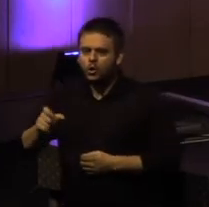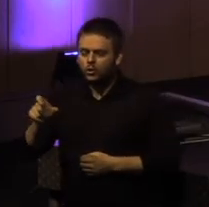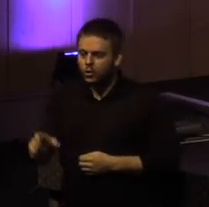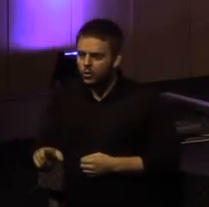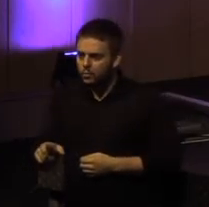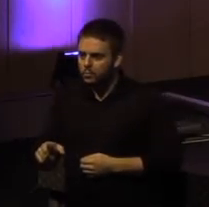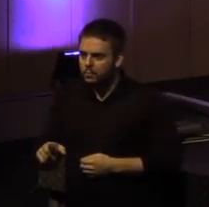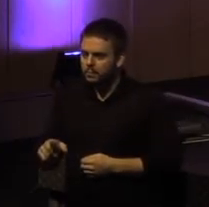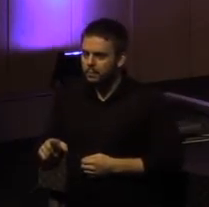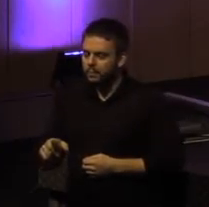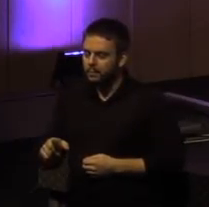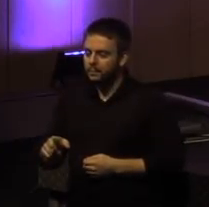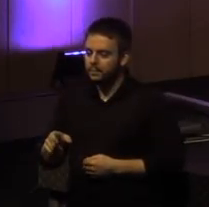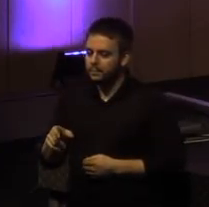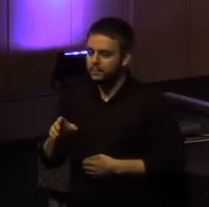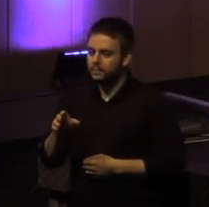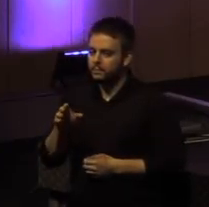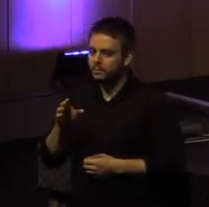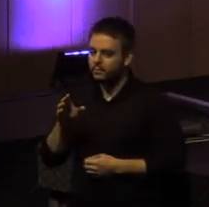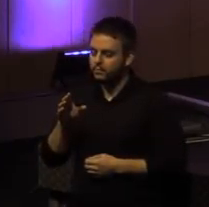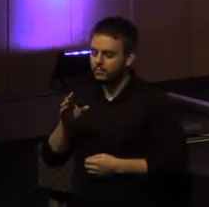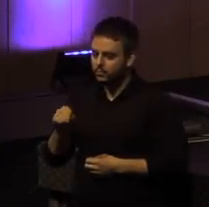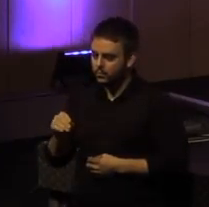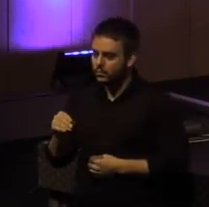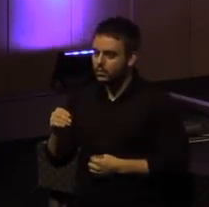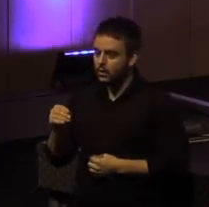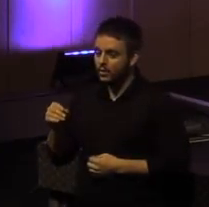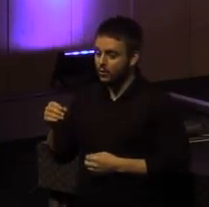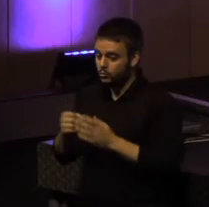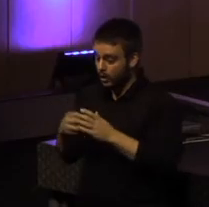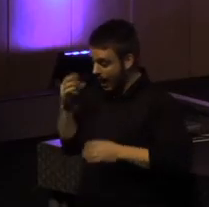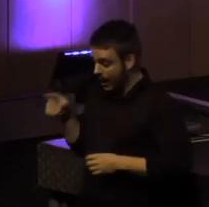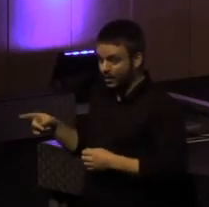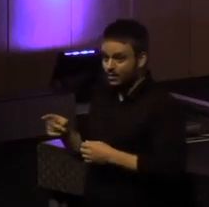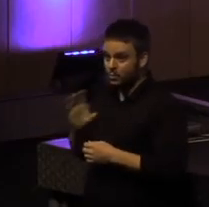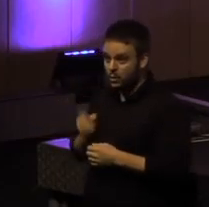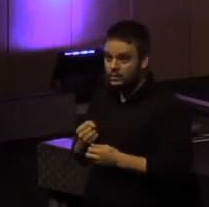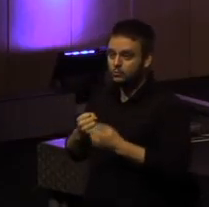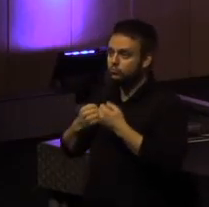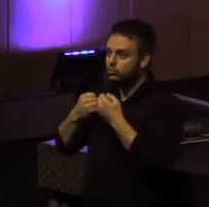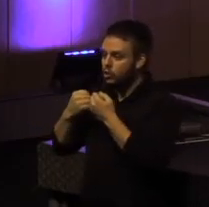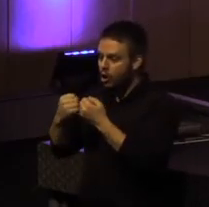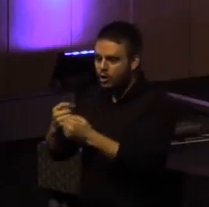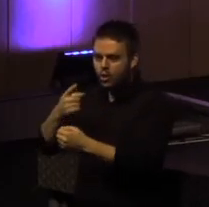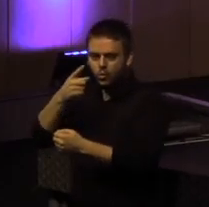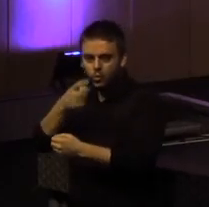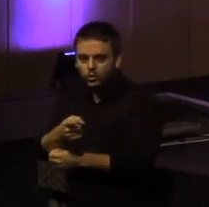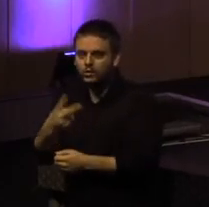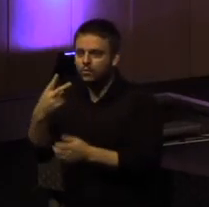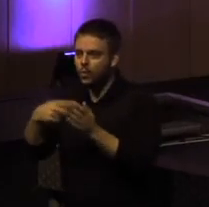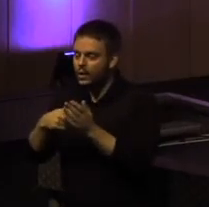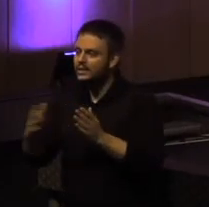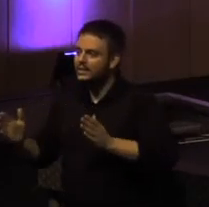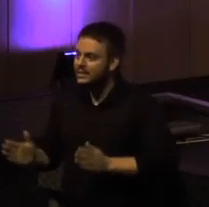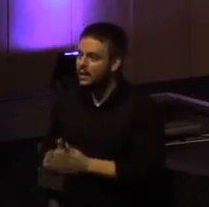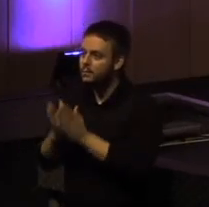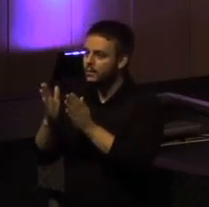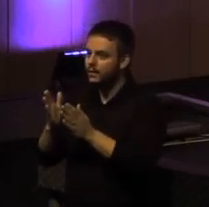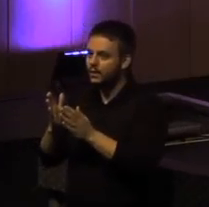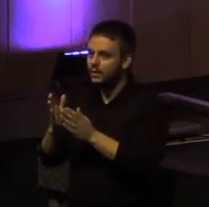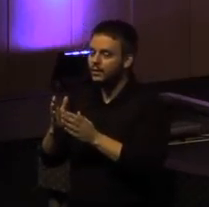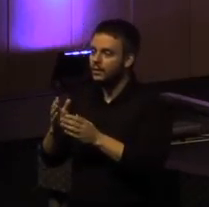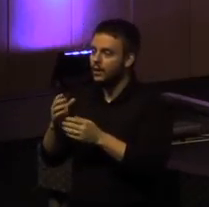So when we talk about Campfield Green, this is a place that I spent some time in as a young adult, right? It's an